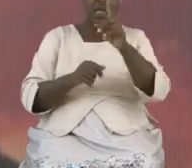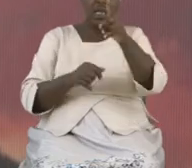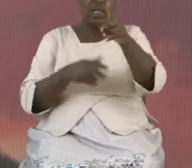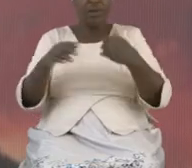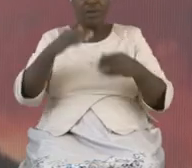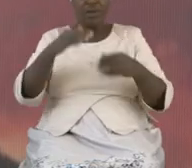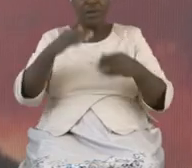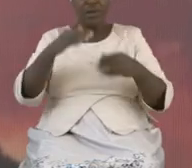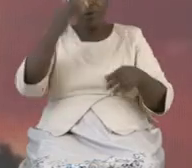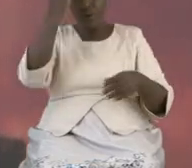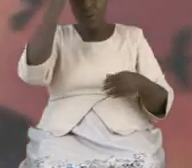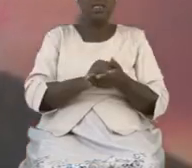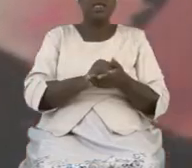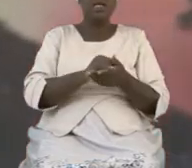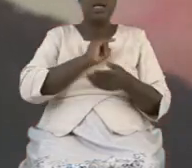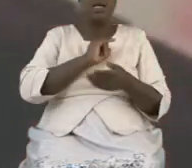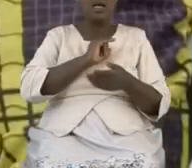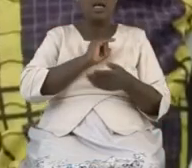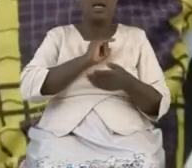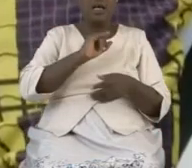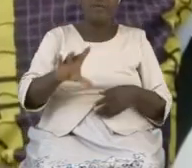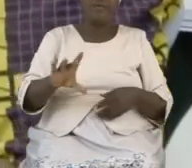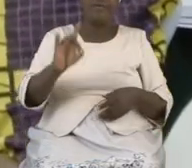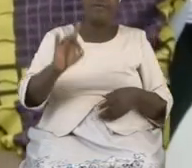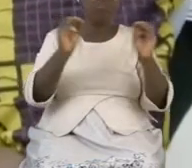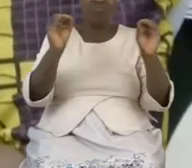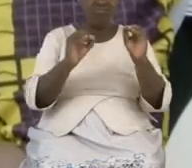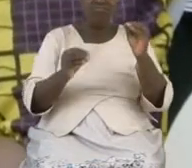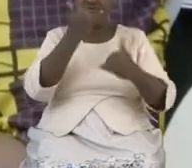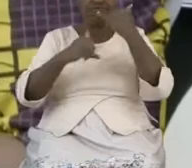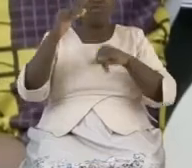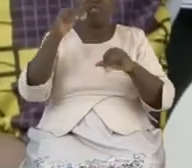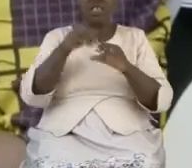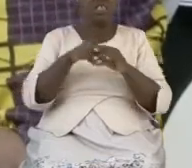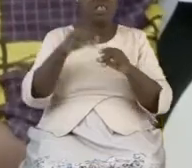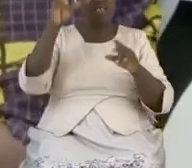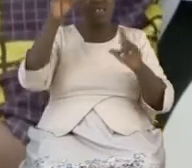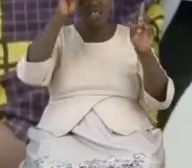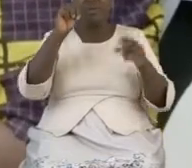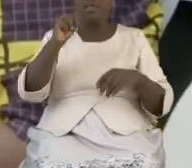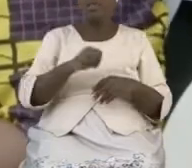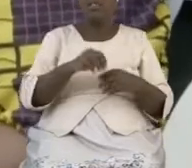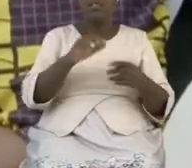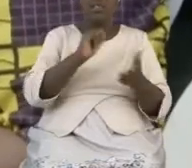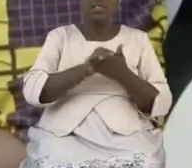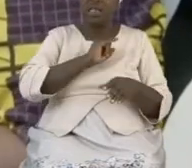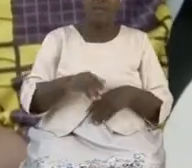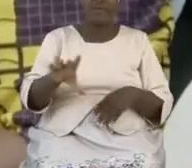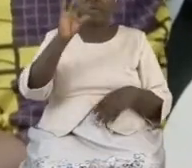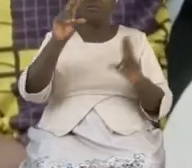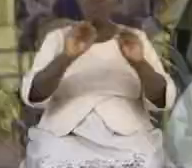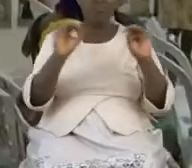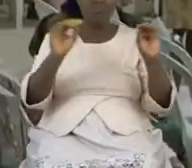find no fault in him. Know that I find no fault in